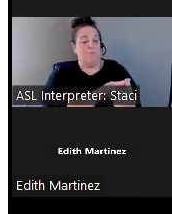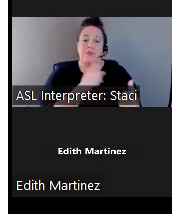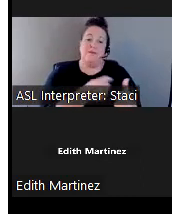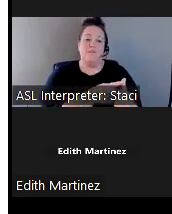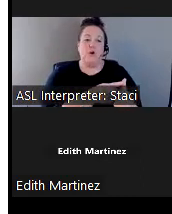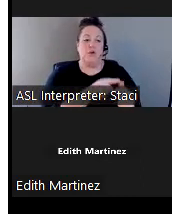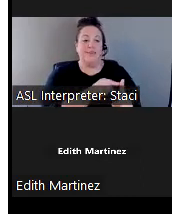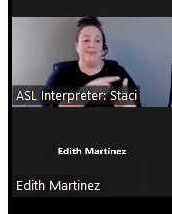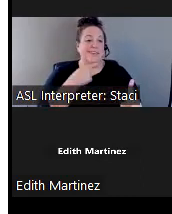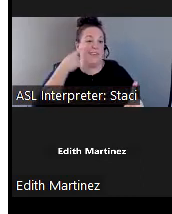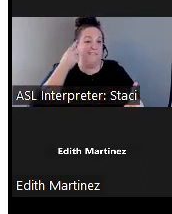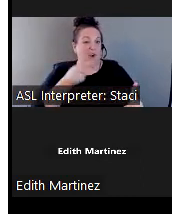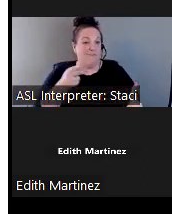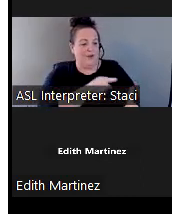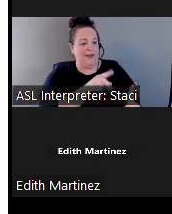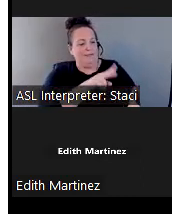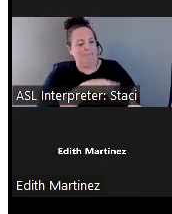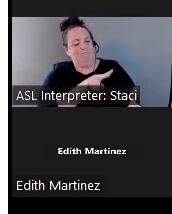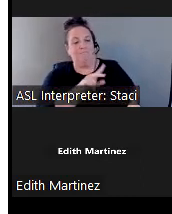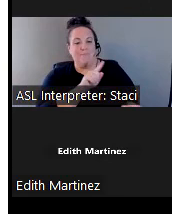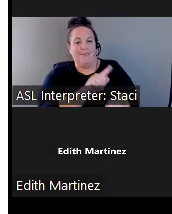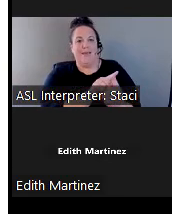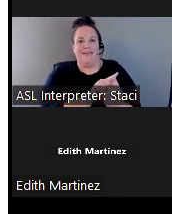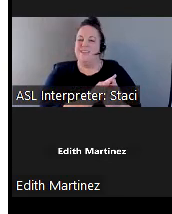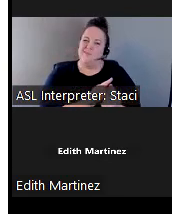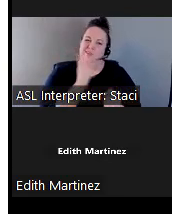And it's simply tricky to navigate.